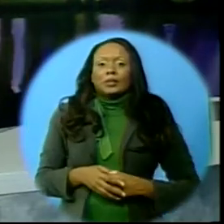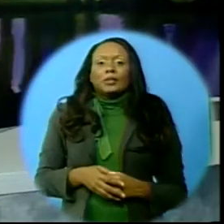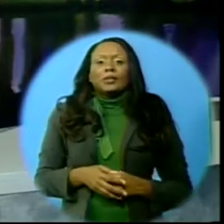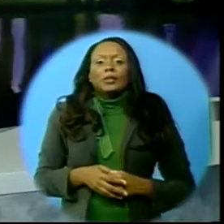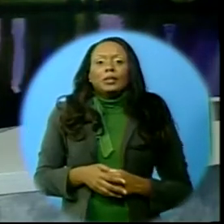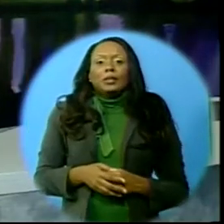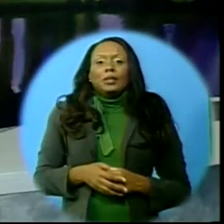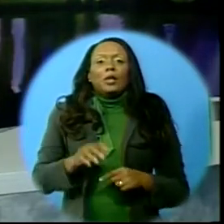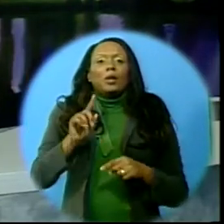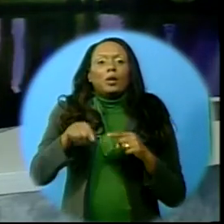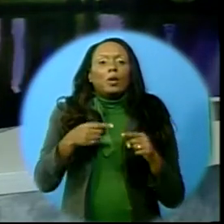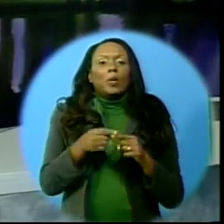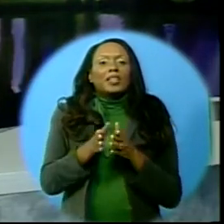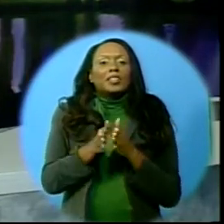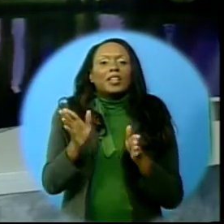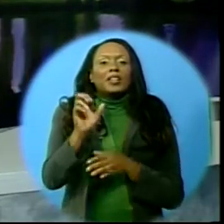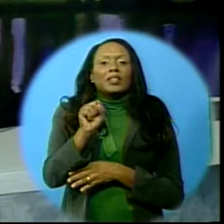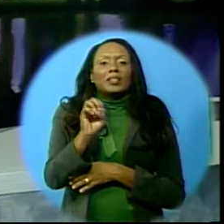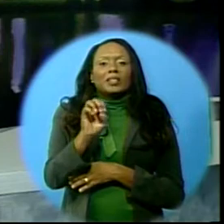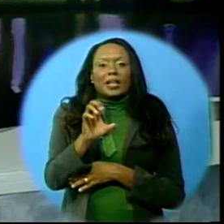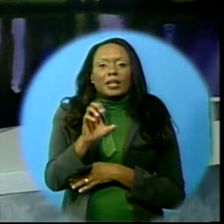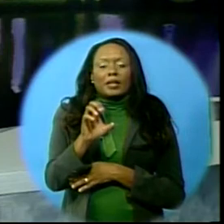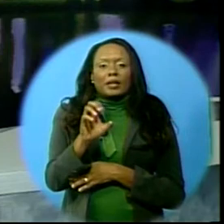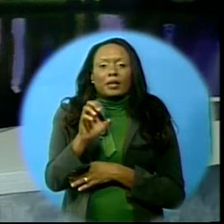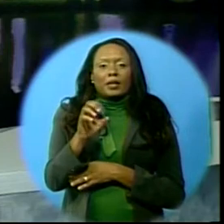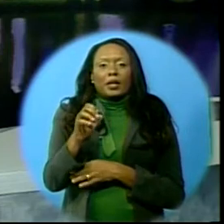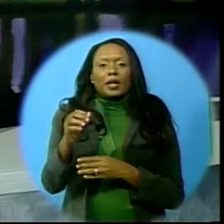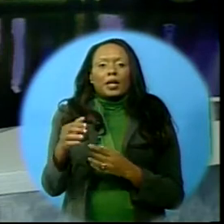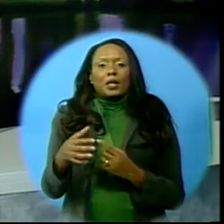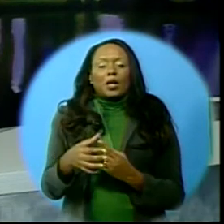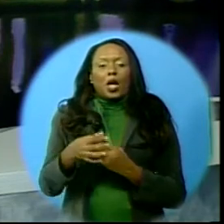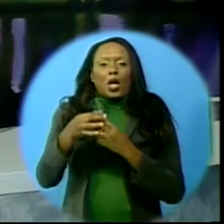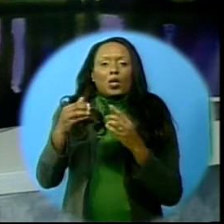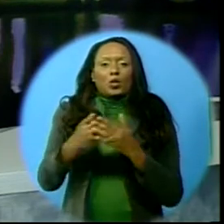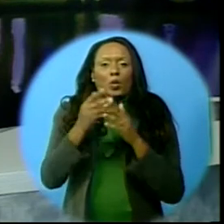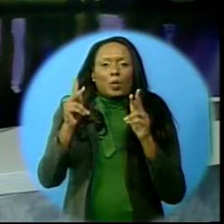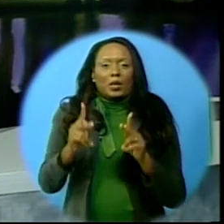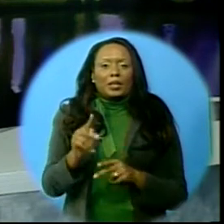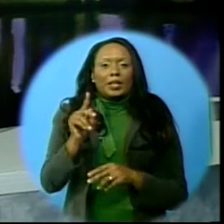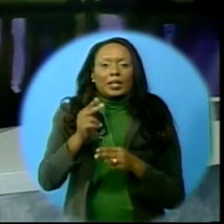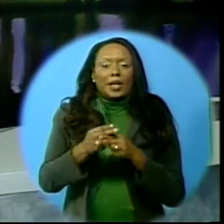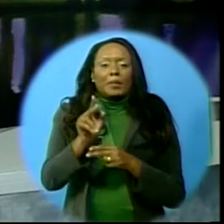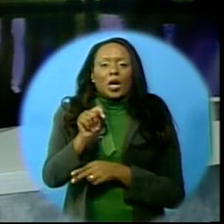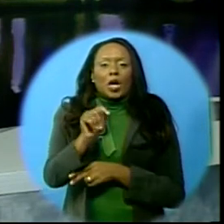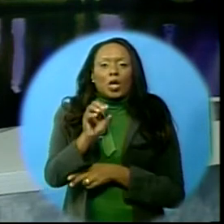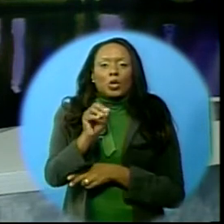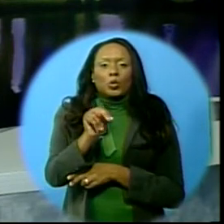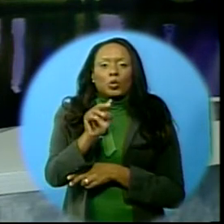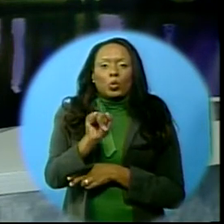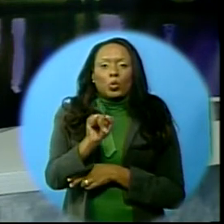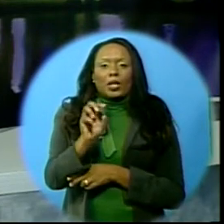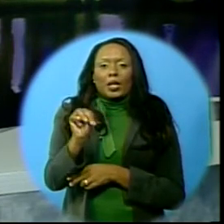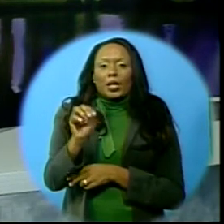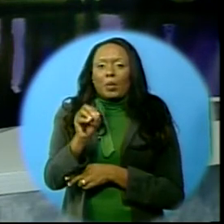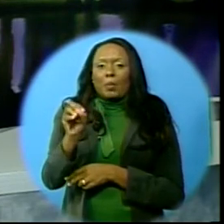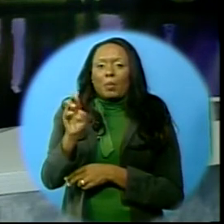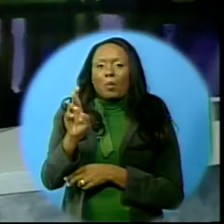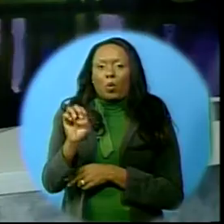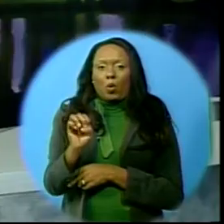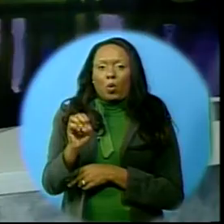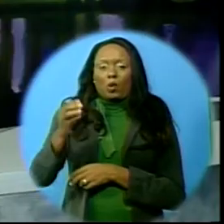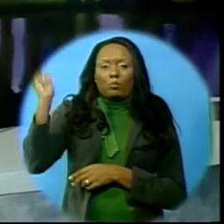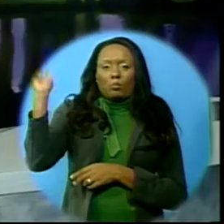Secretary-elect of the Barbados Workers' Union, Tony Moore, makes her maiden address at the union's 73rd Delegates